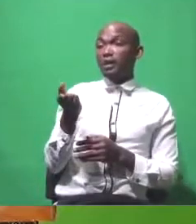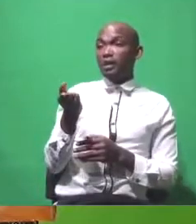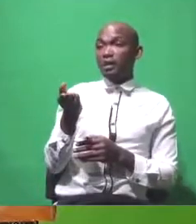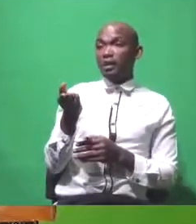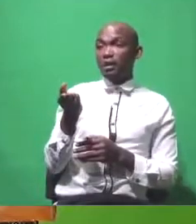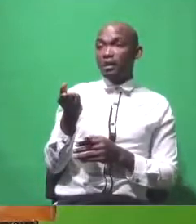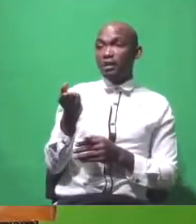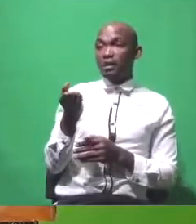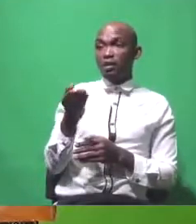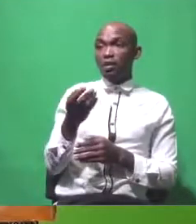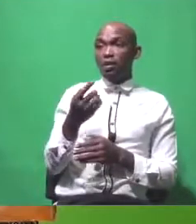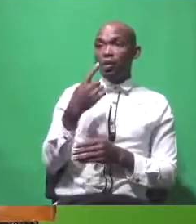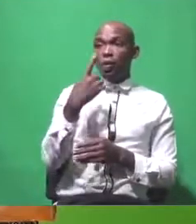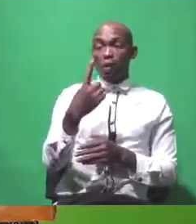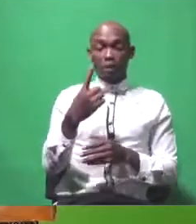here,